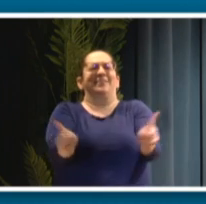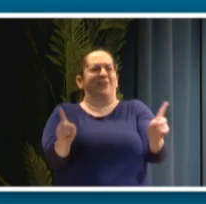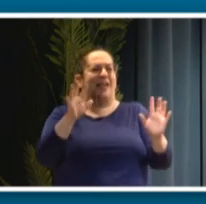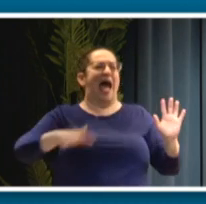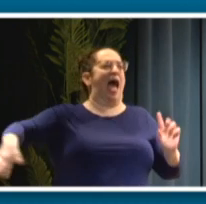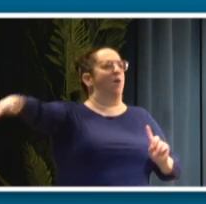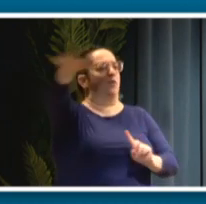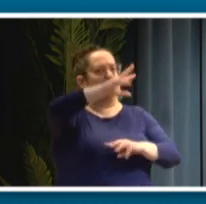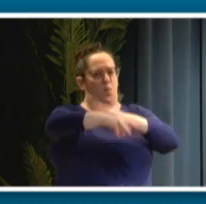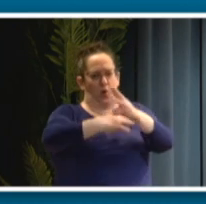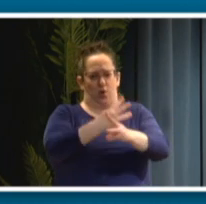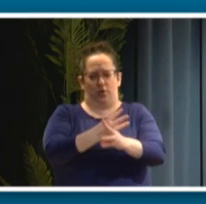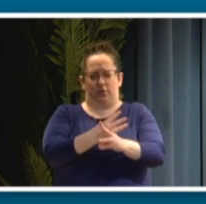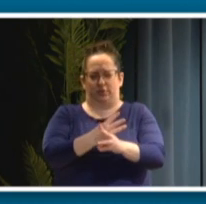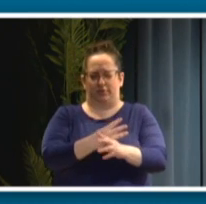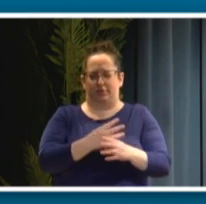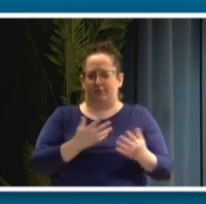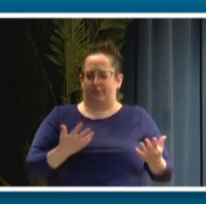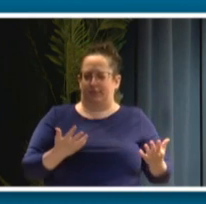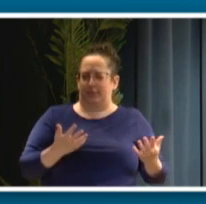And there's that famous story of the fish.